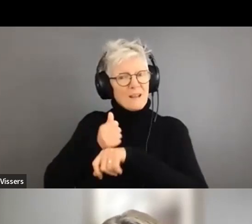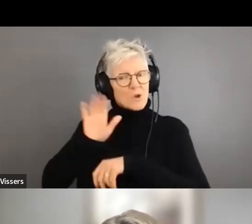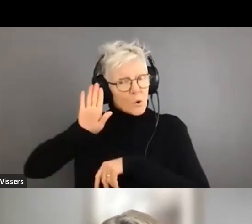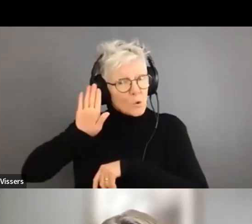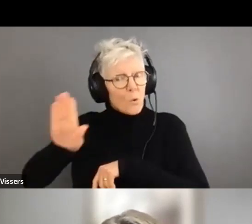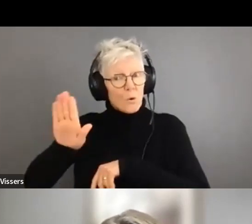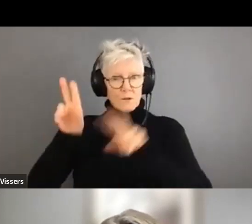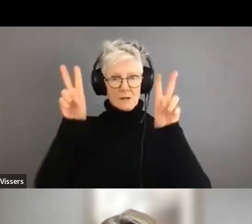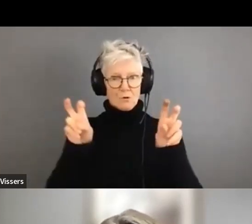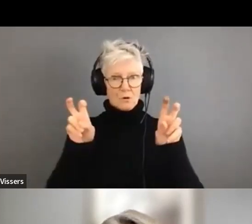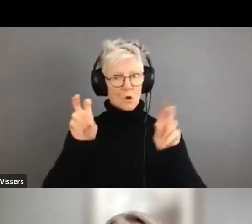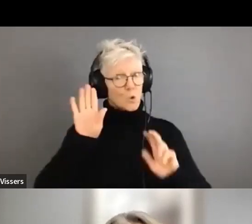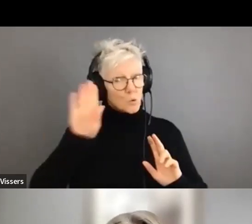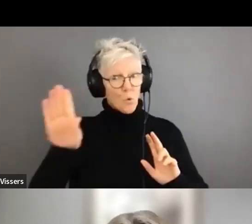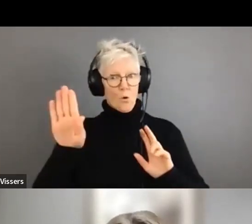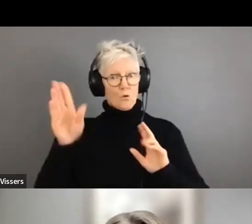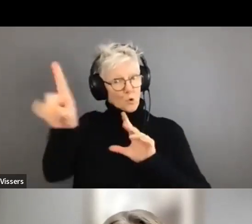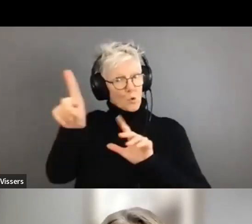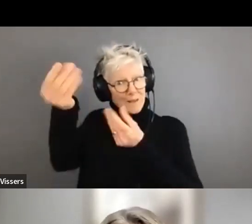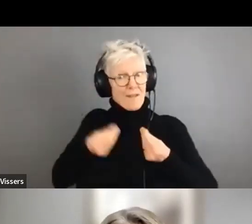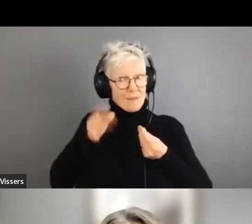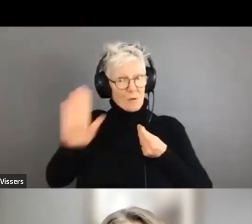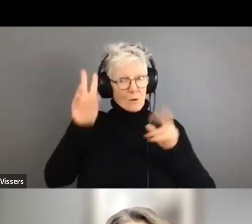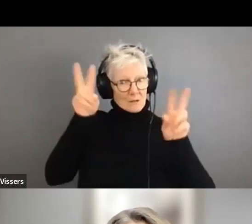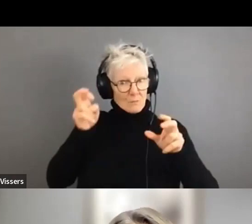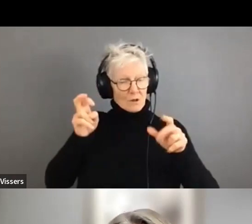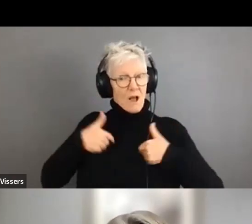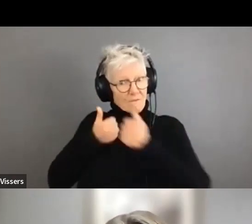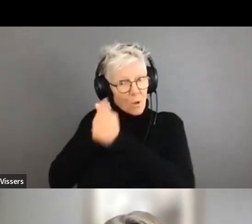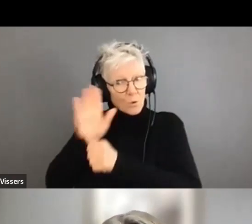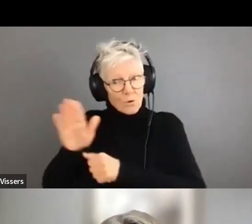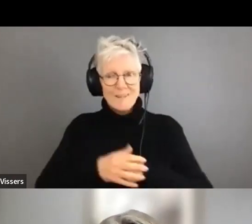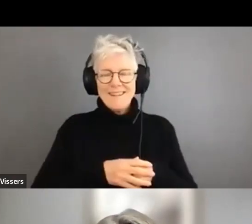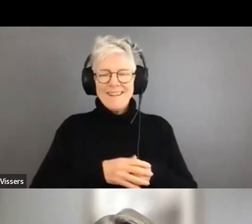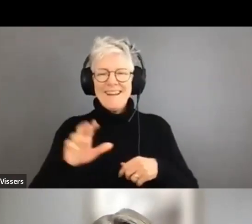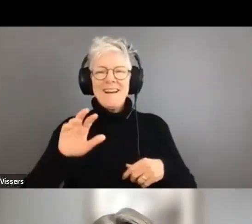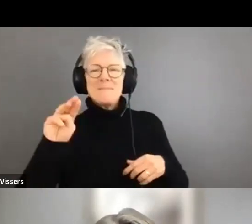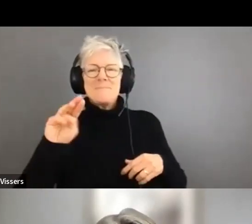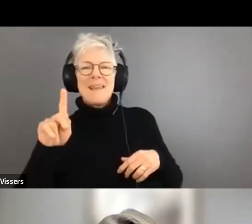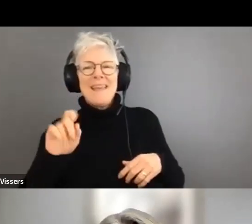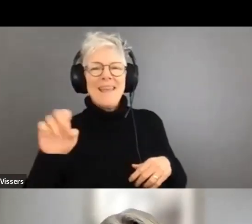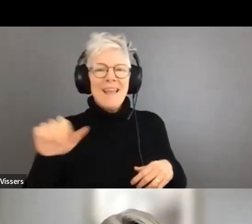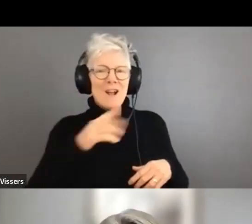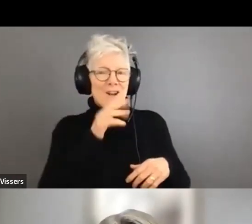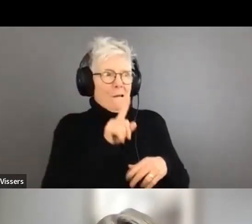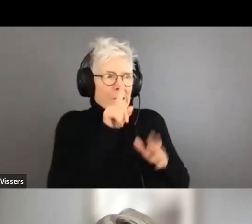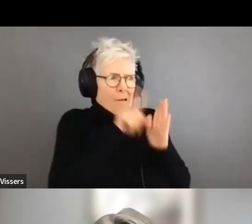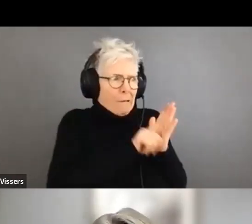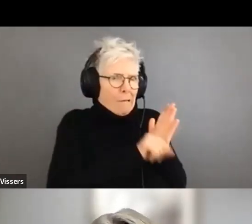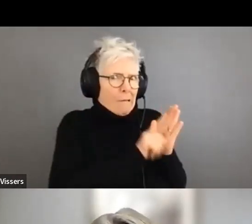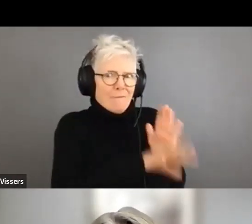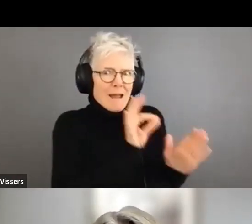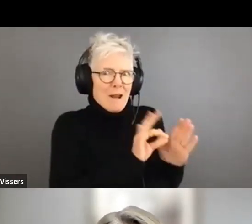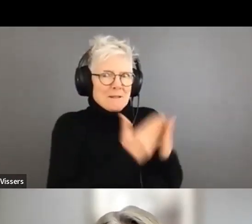give to me. Yeah. So you're not going to do some secret research and find out something awful about their